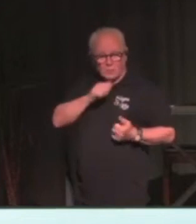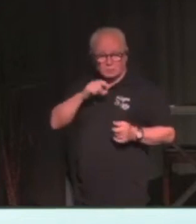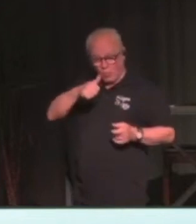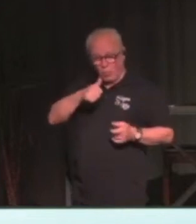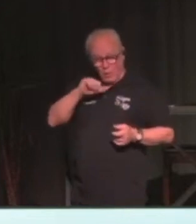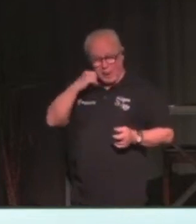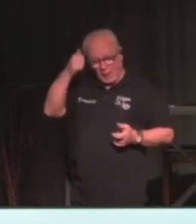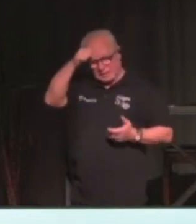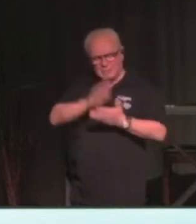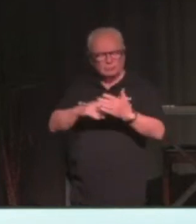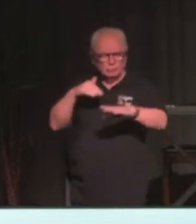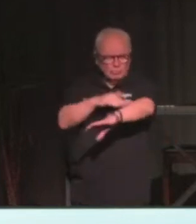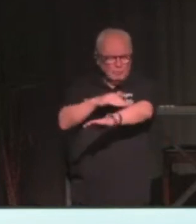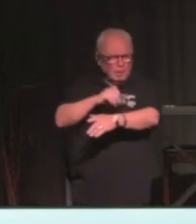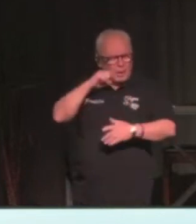this week, did anybody